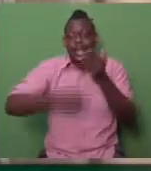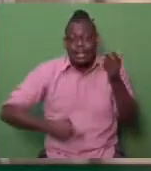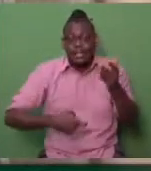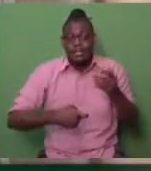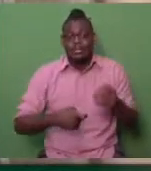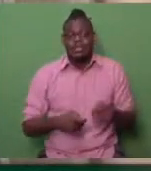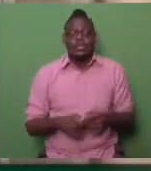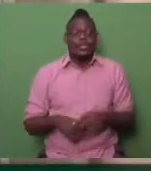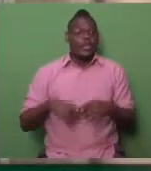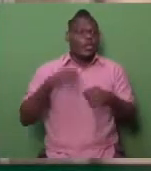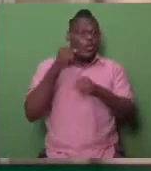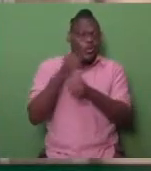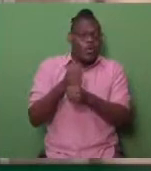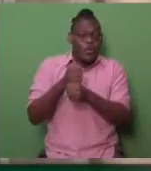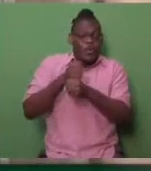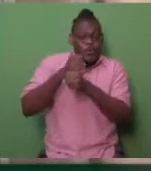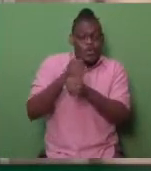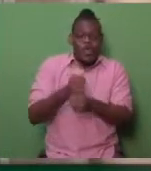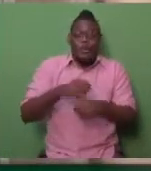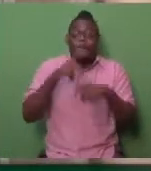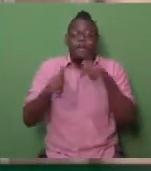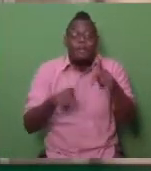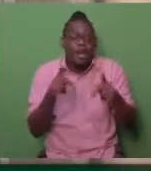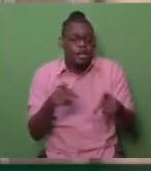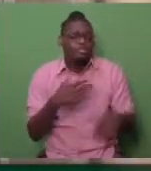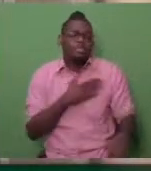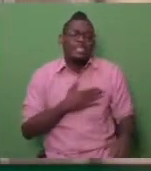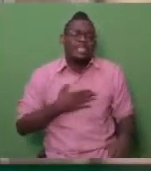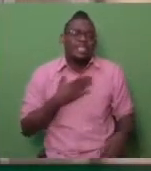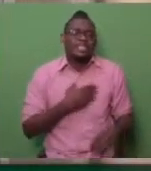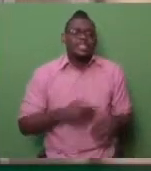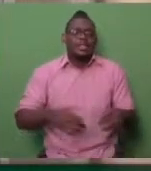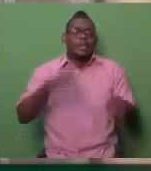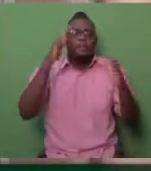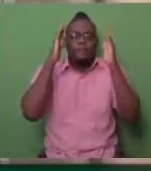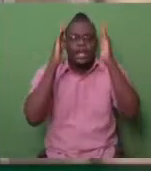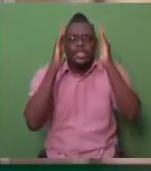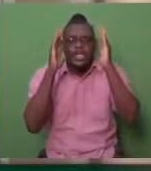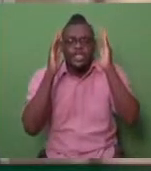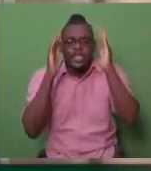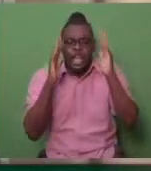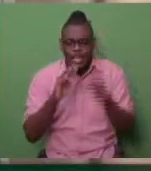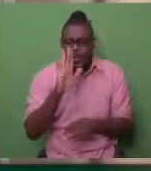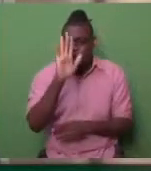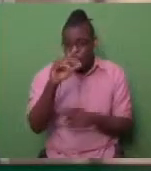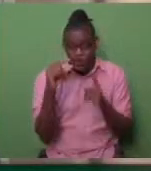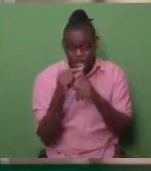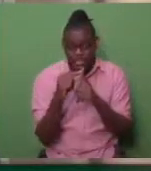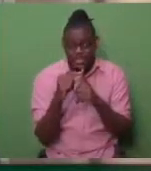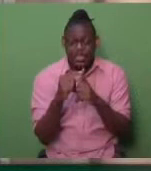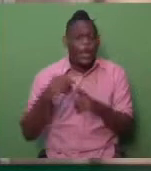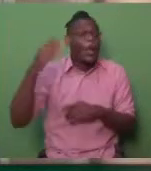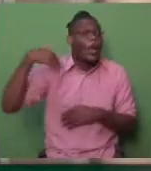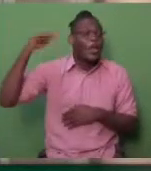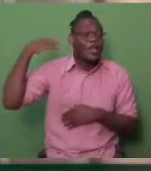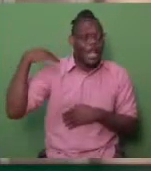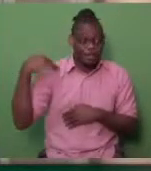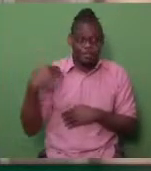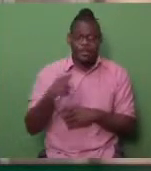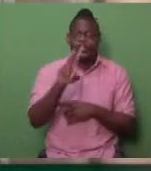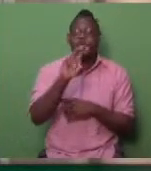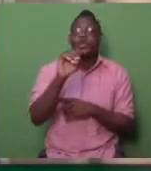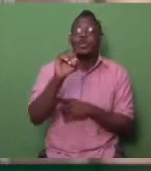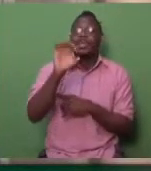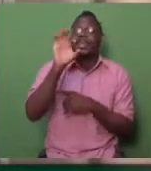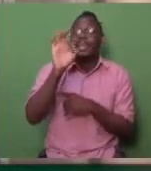The member rejected a claim that property tax is a revenue, you know. When we now have this Minister of Finance saying this will